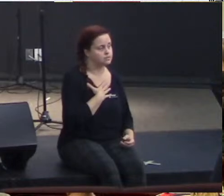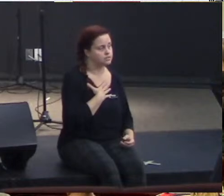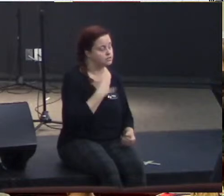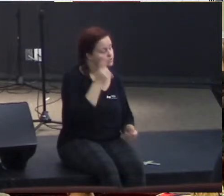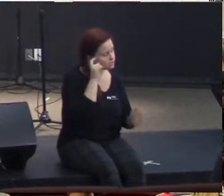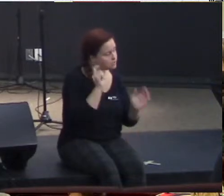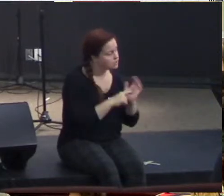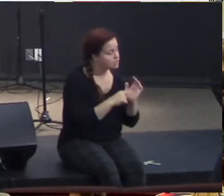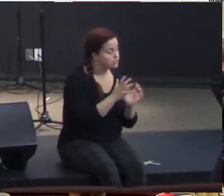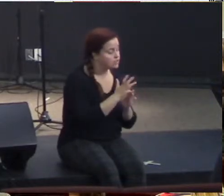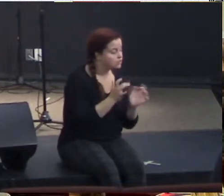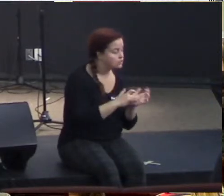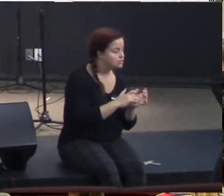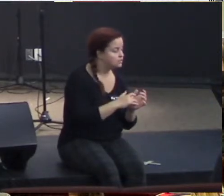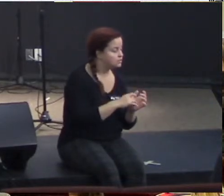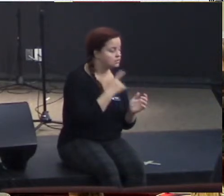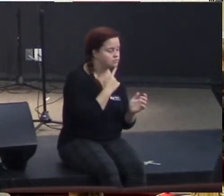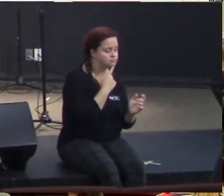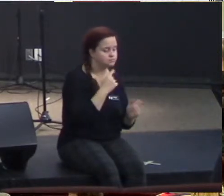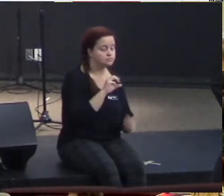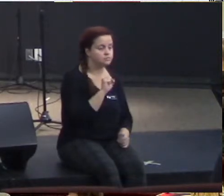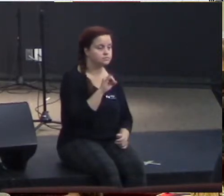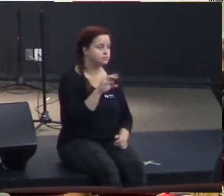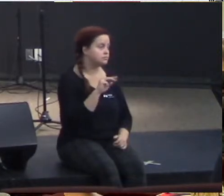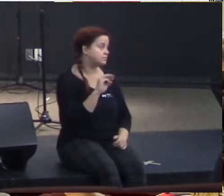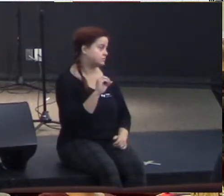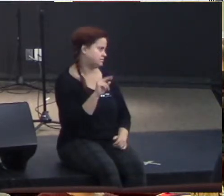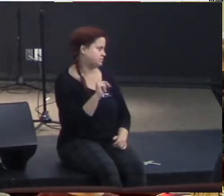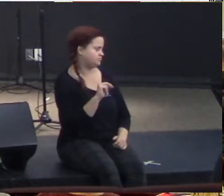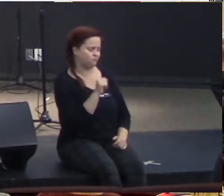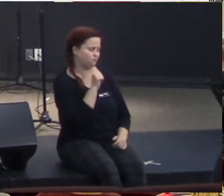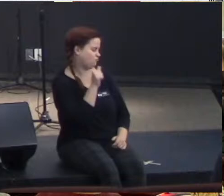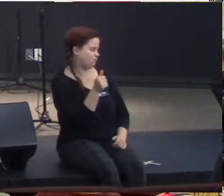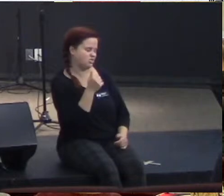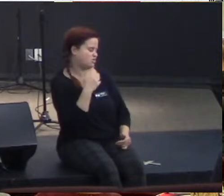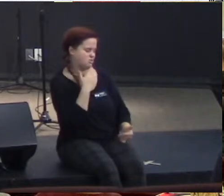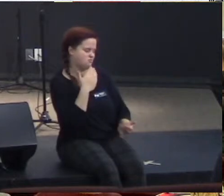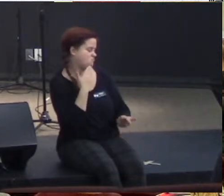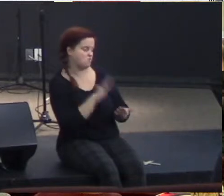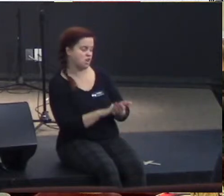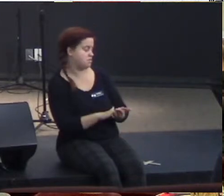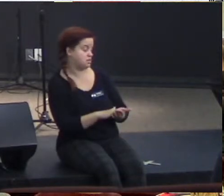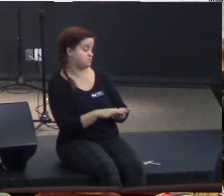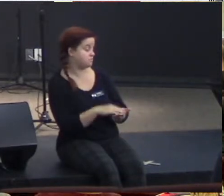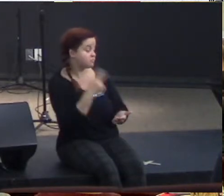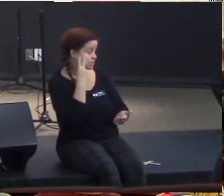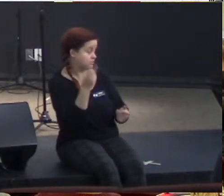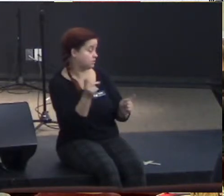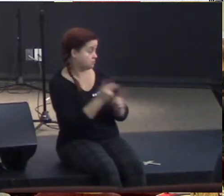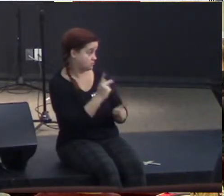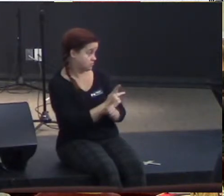Notice Jesus did not say, Simon, you're not that bad. I've seen worse, trust me.